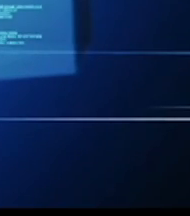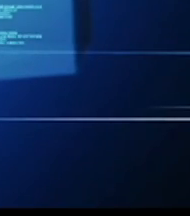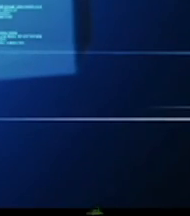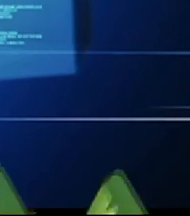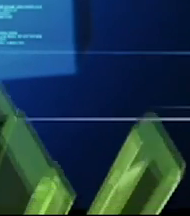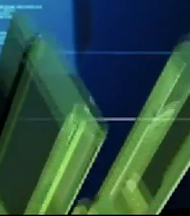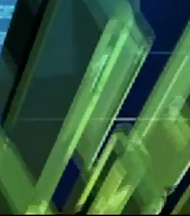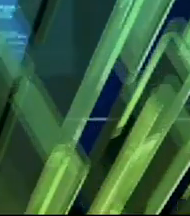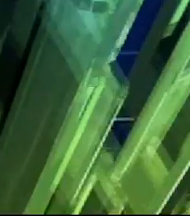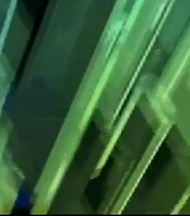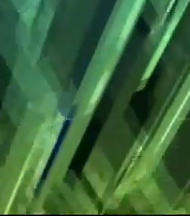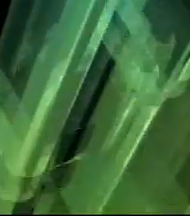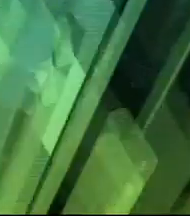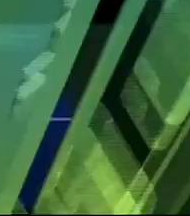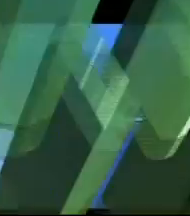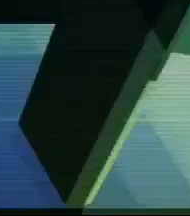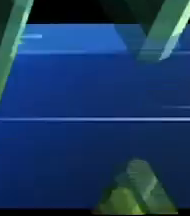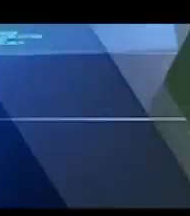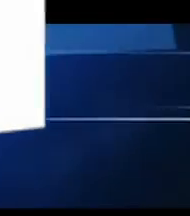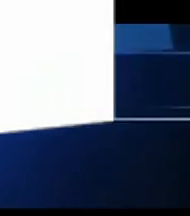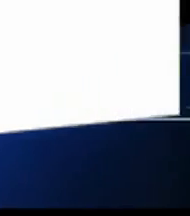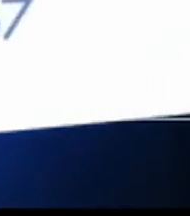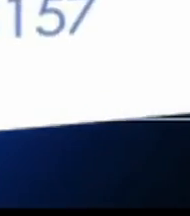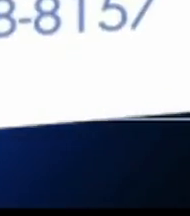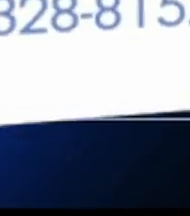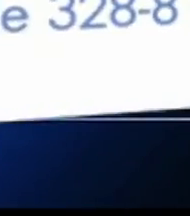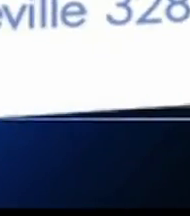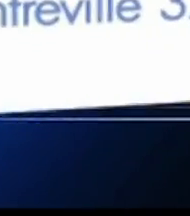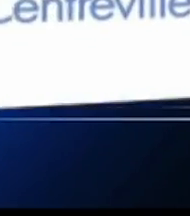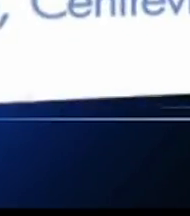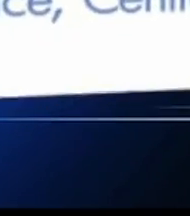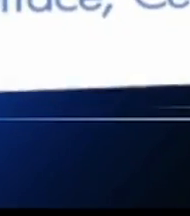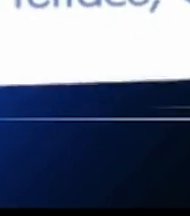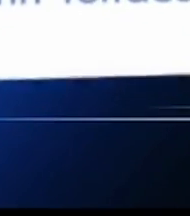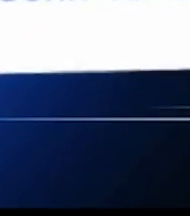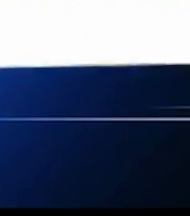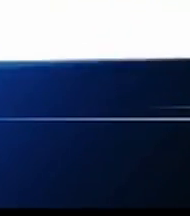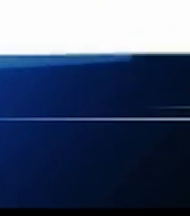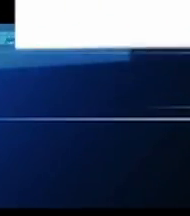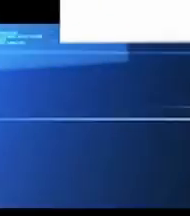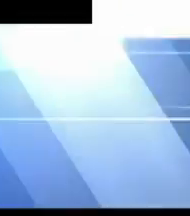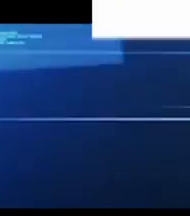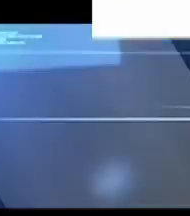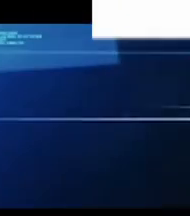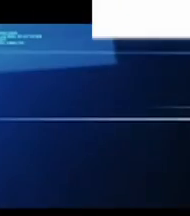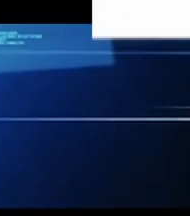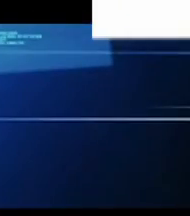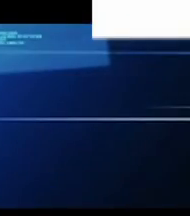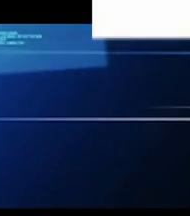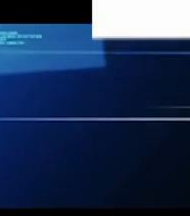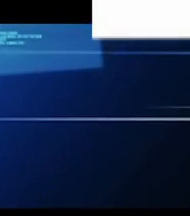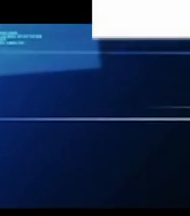This is ZNS Total Sports, brought to you by Fourth Terrace Diagnostic Center.